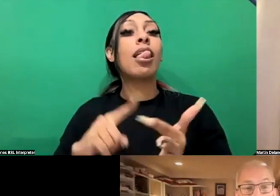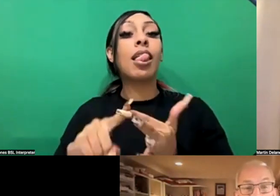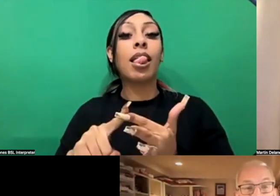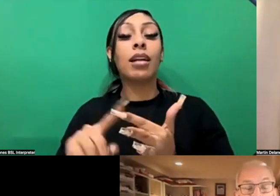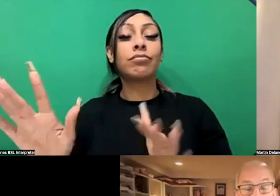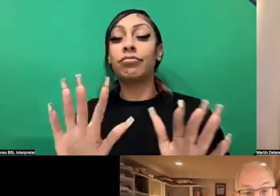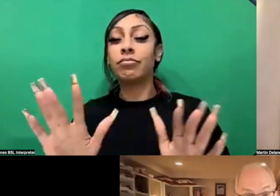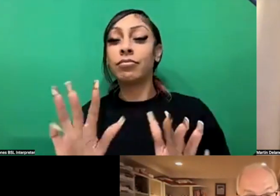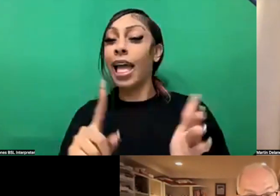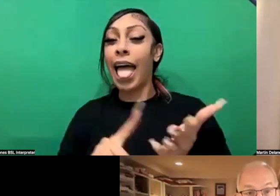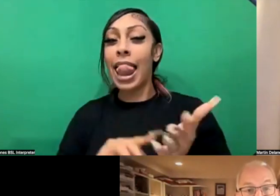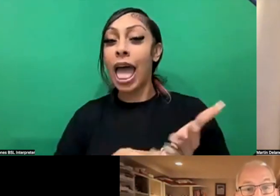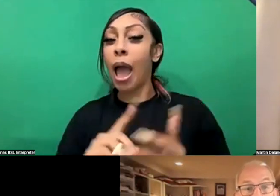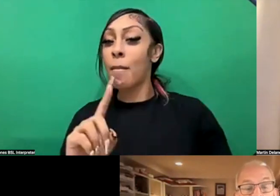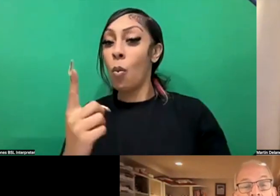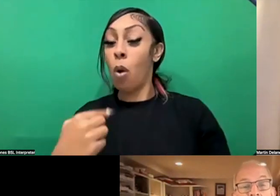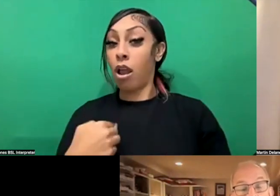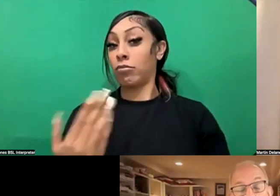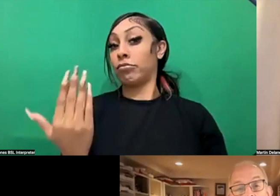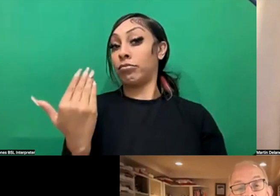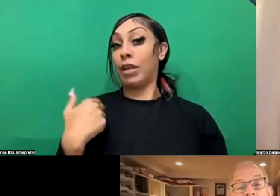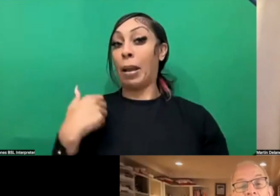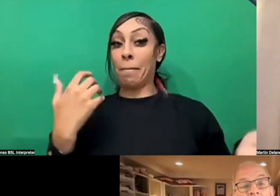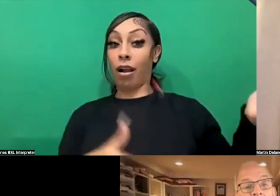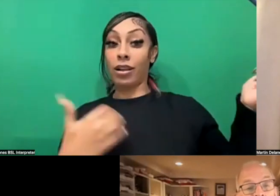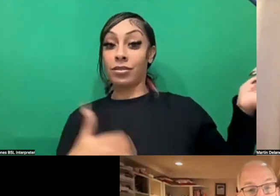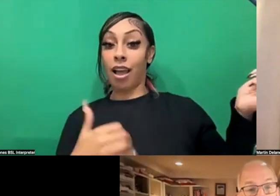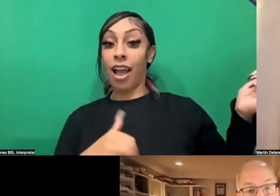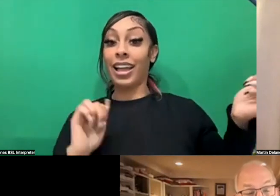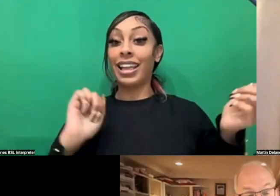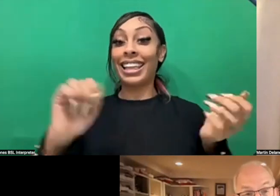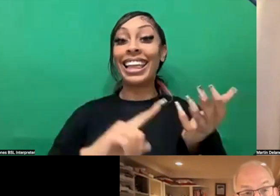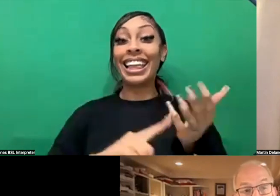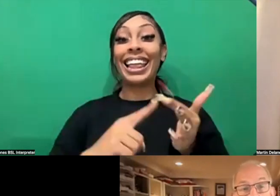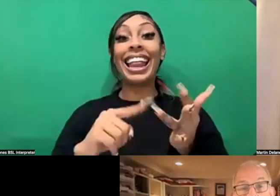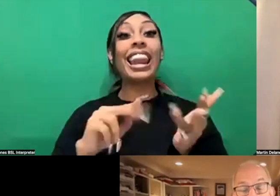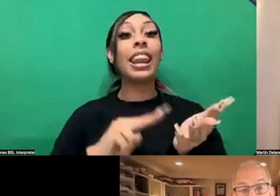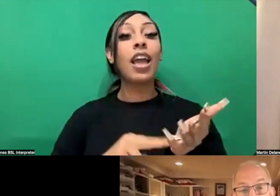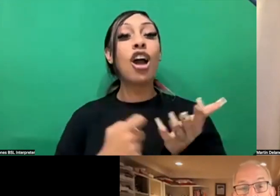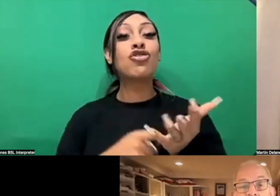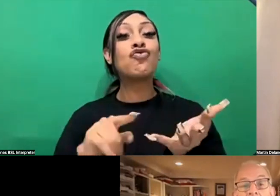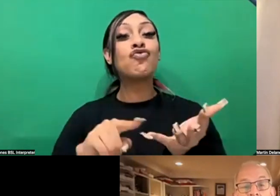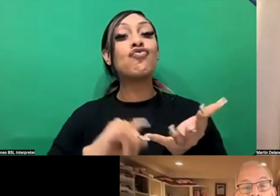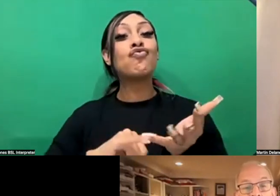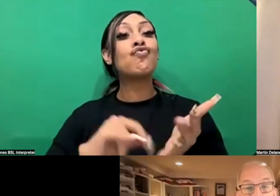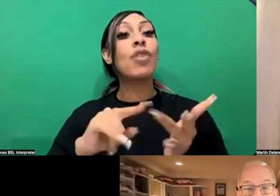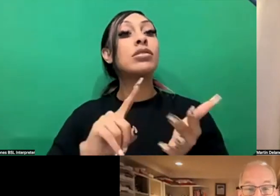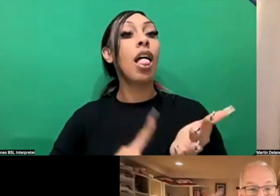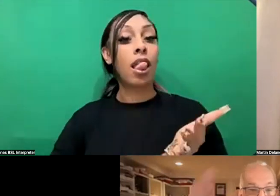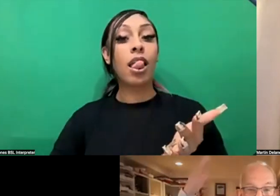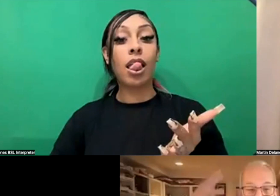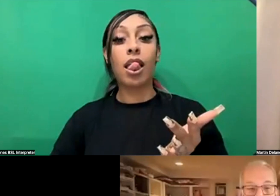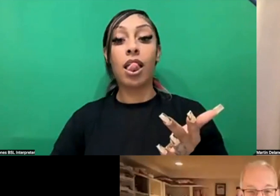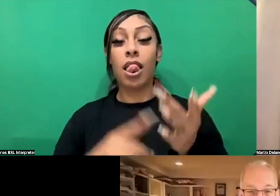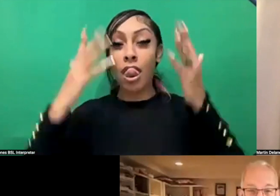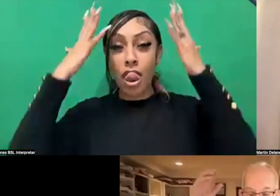Actually, I used to play guitar in Leon Russell's band. Leon Russell was a musician of the 70s who had